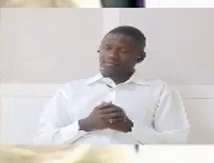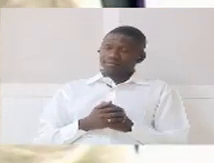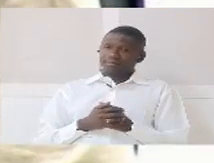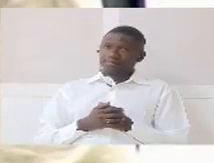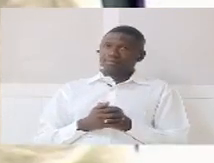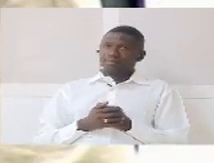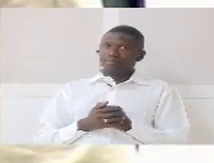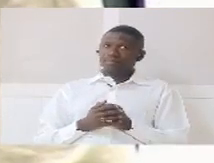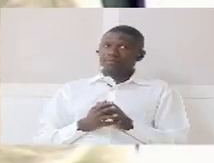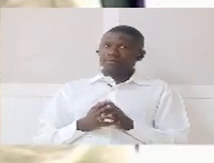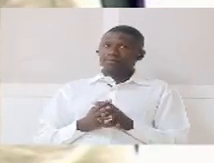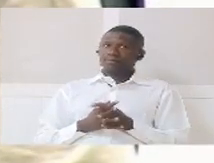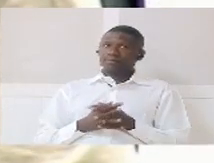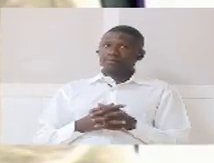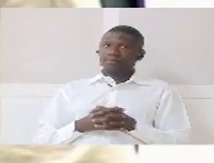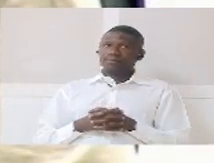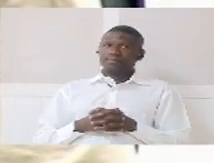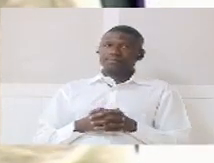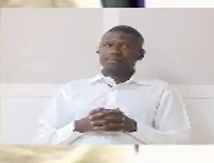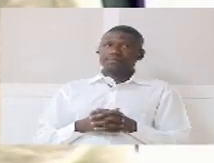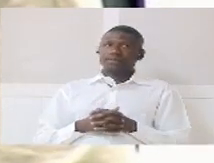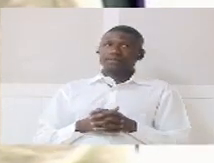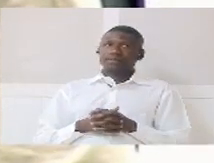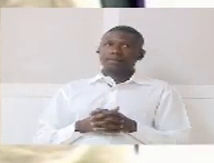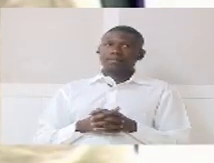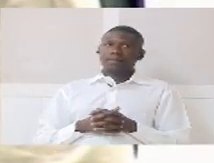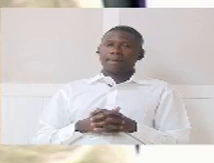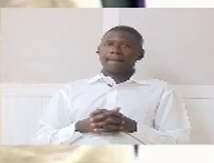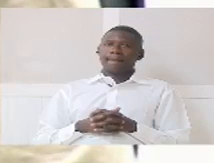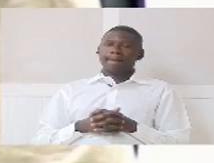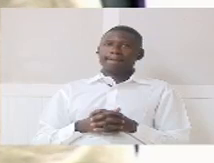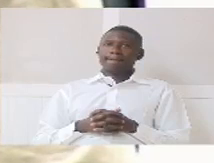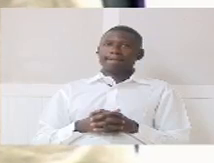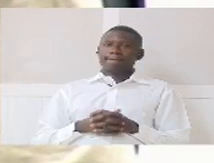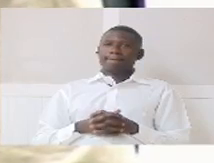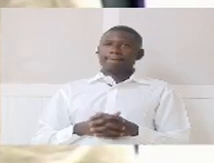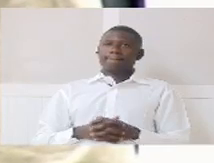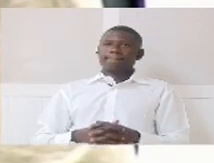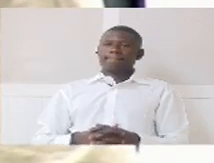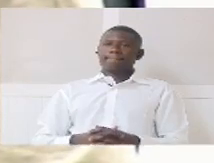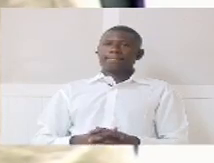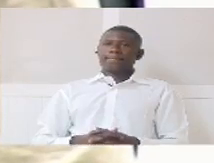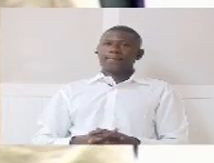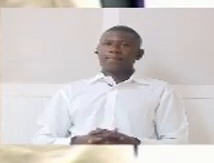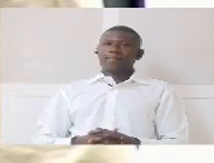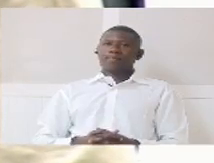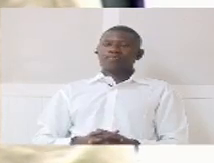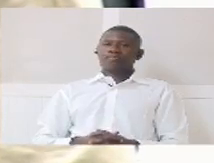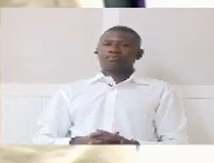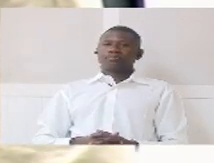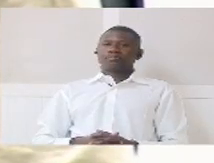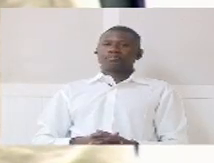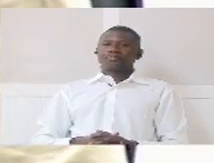lukije puru susula lukanadunna. Wodung ilabanda okelaje sai na folu dun bijele nun kabrin juna.